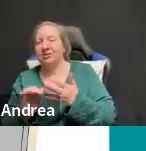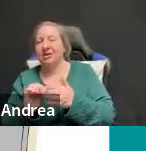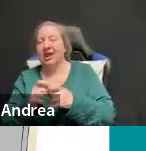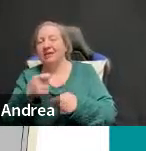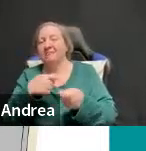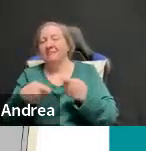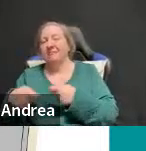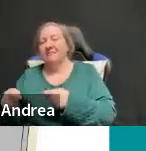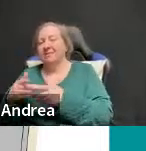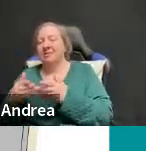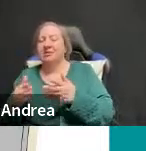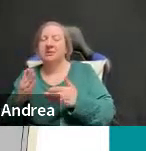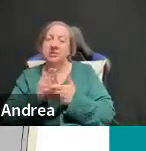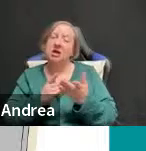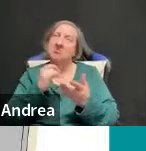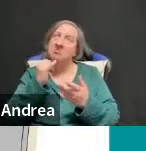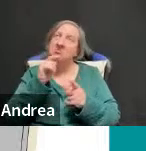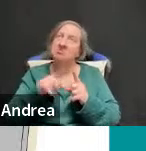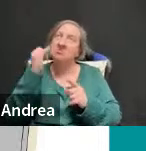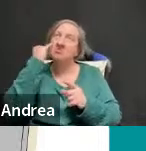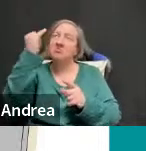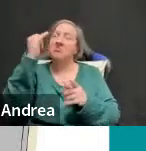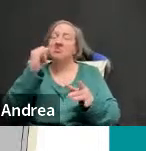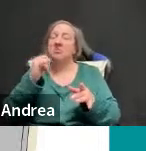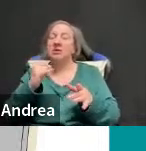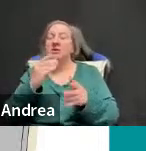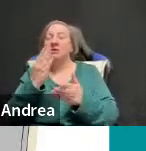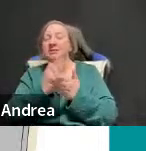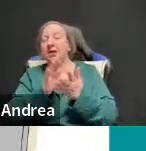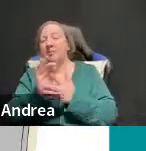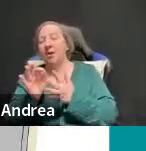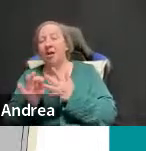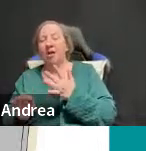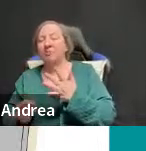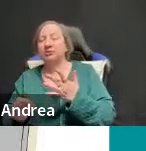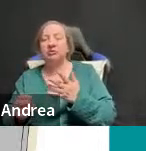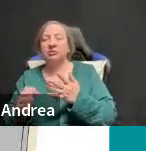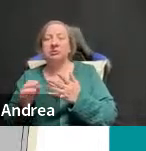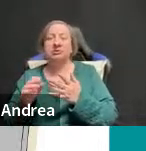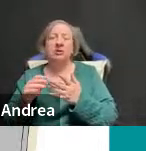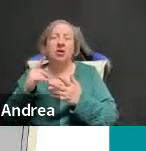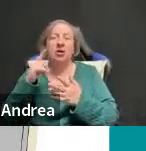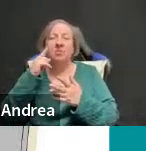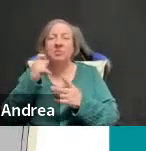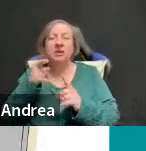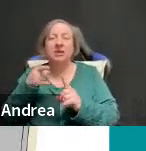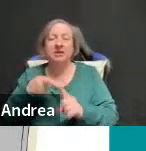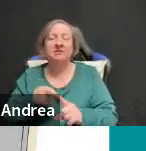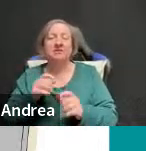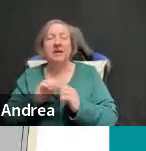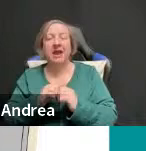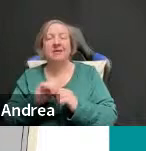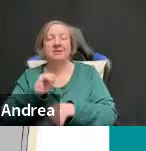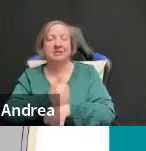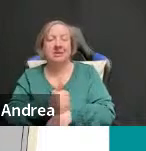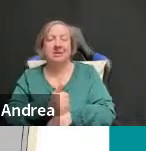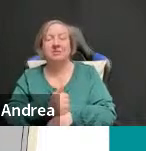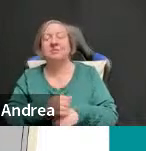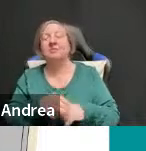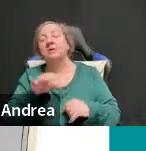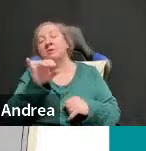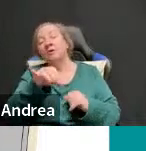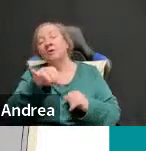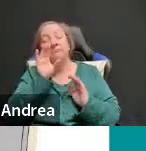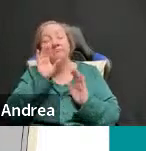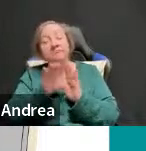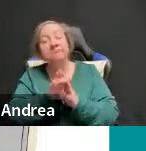bit. Some of them are interchangeable. Some of the options relate to the particular configuration. So this one,